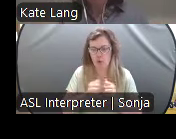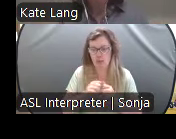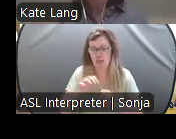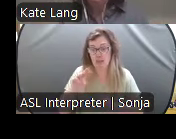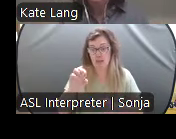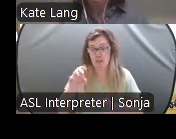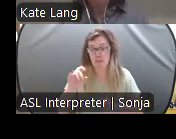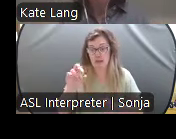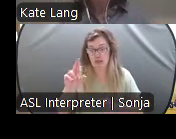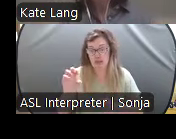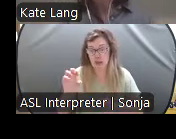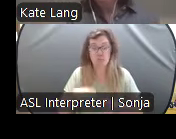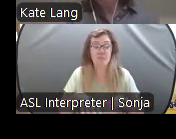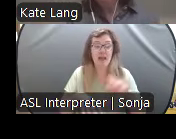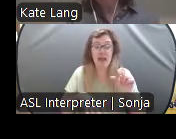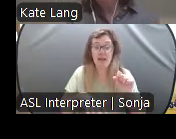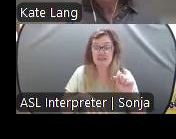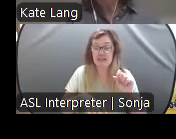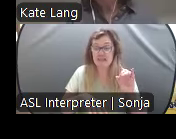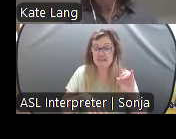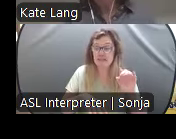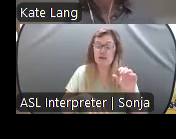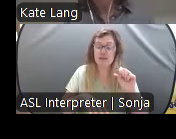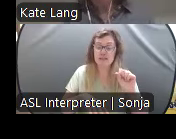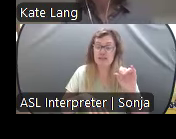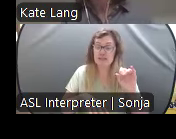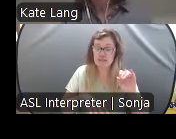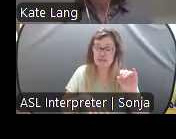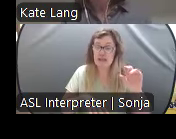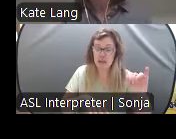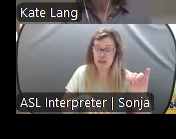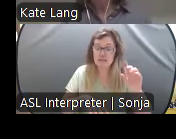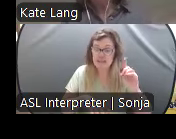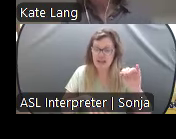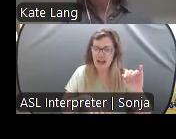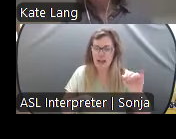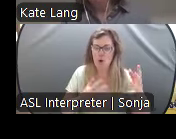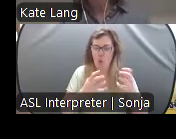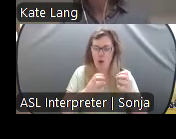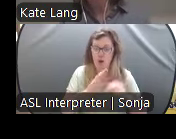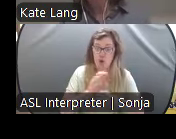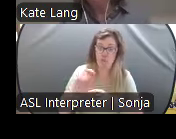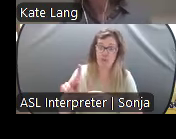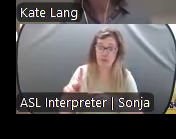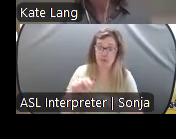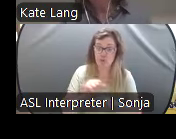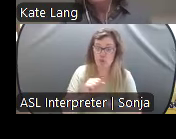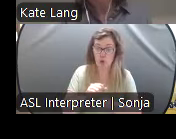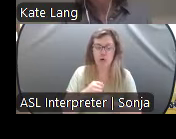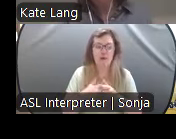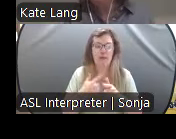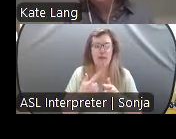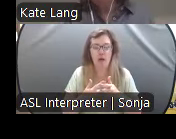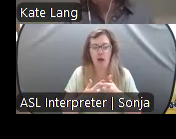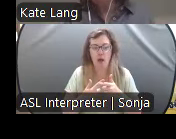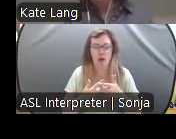on SSDI decide they want to try and return to work, they have to worry about substantial